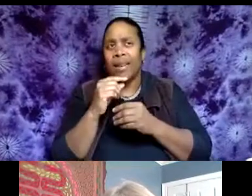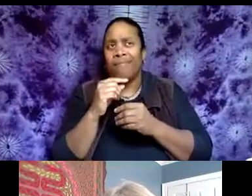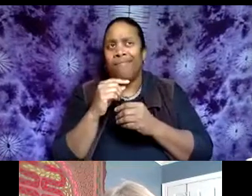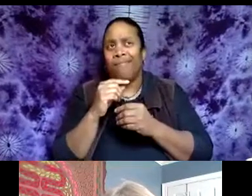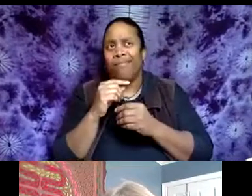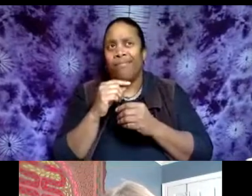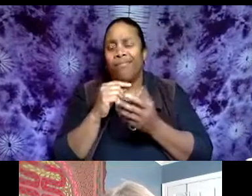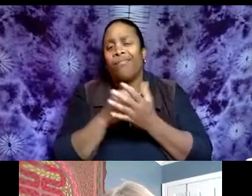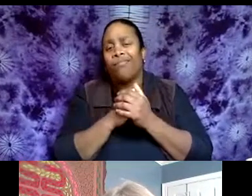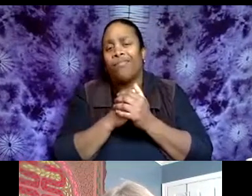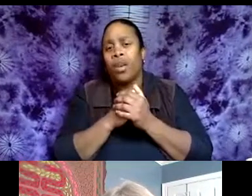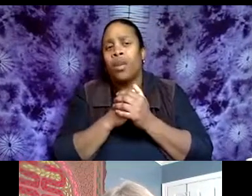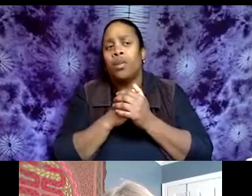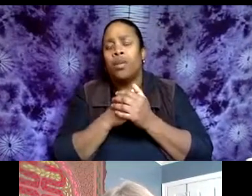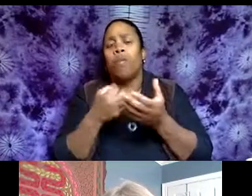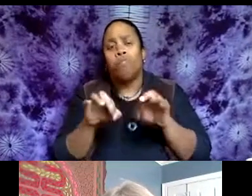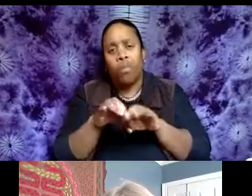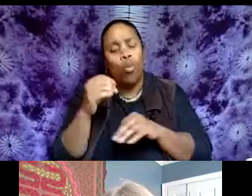about realizing that